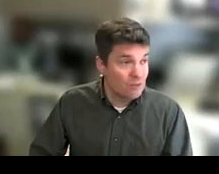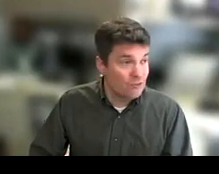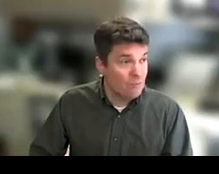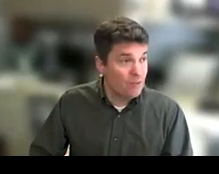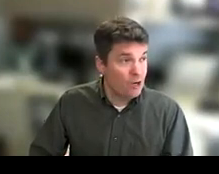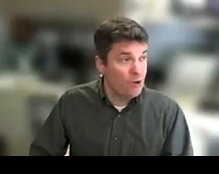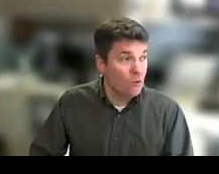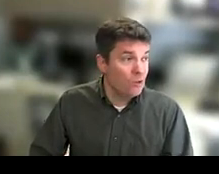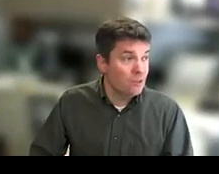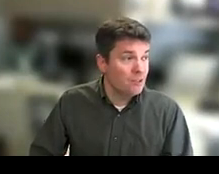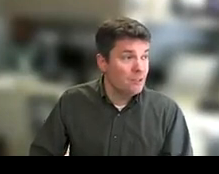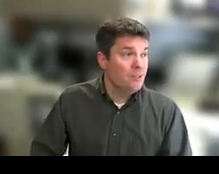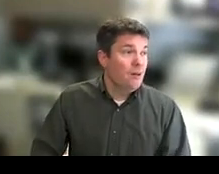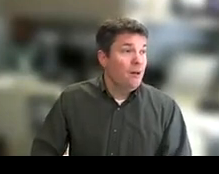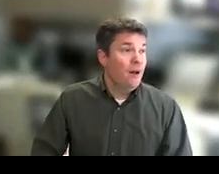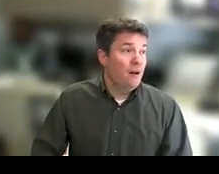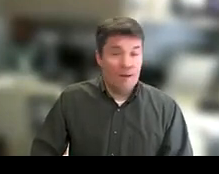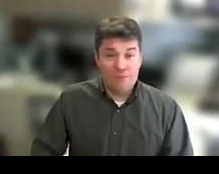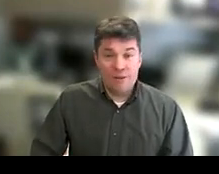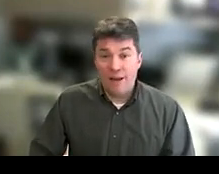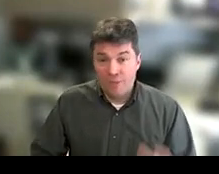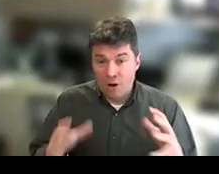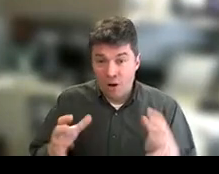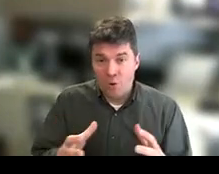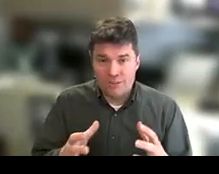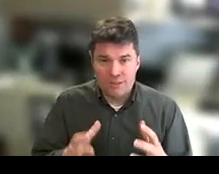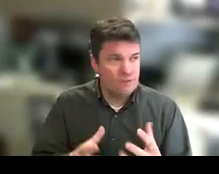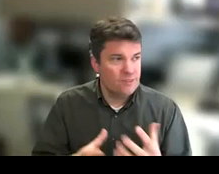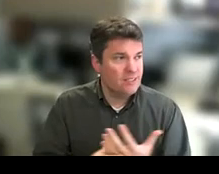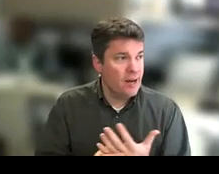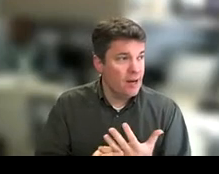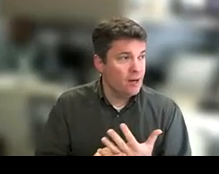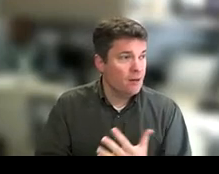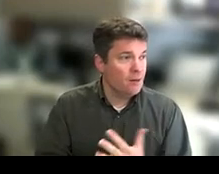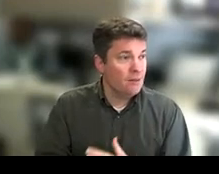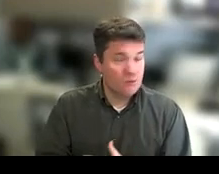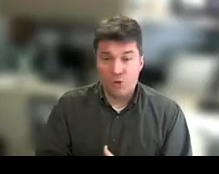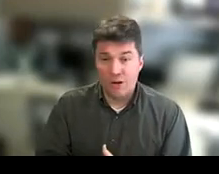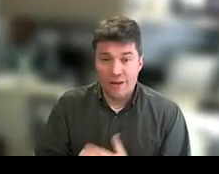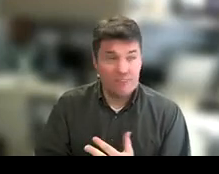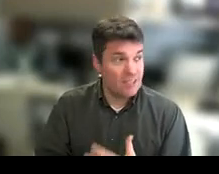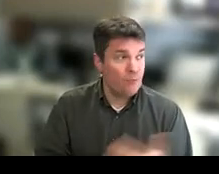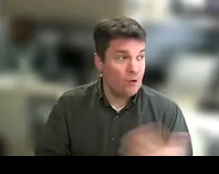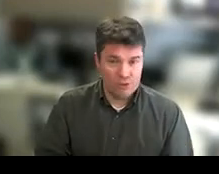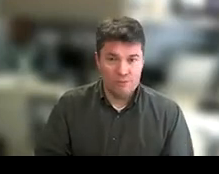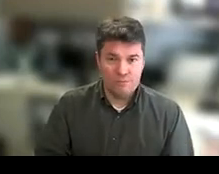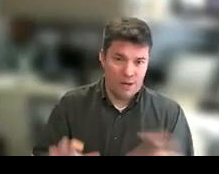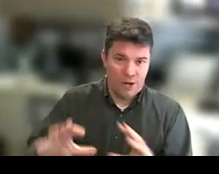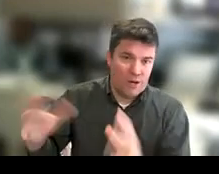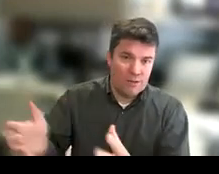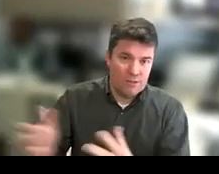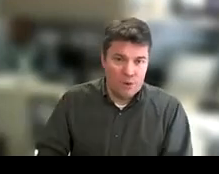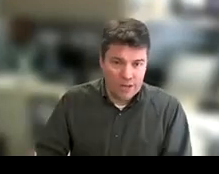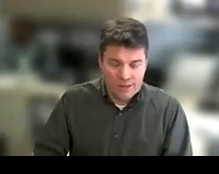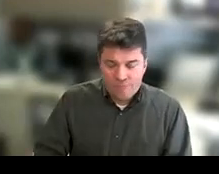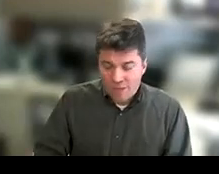isolate themselves from the hearing world, and often have their own self-sustaining social life separate from